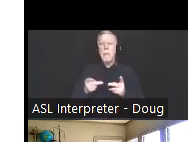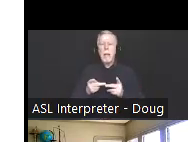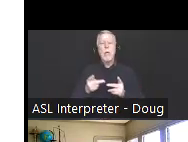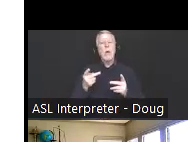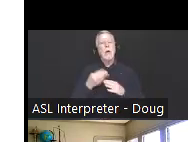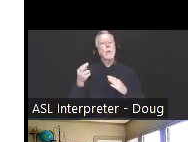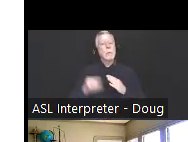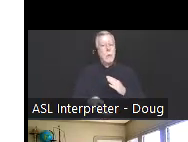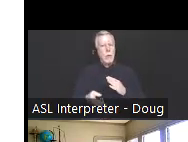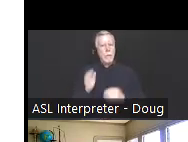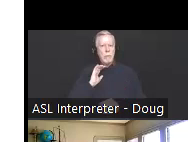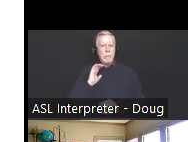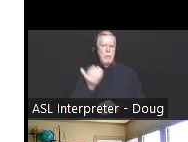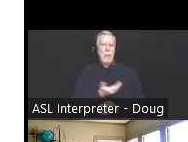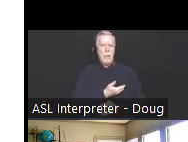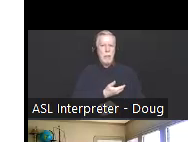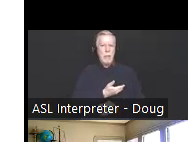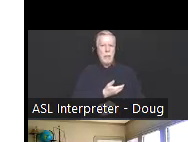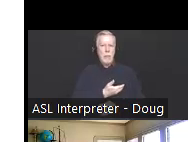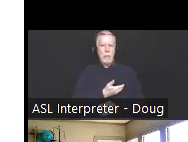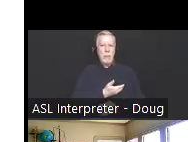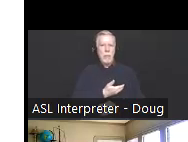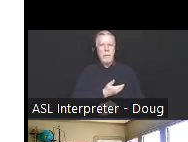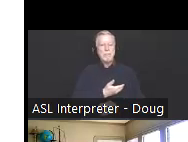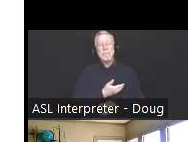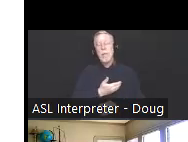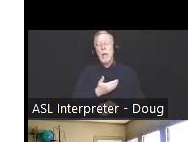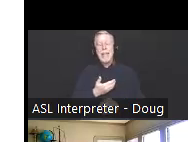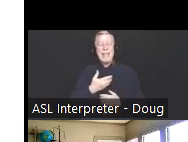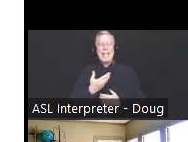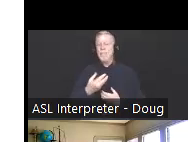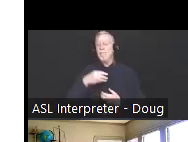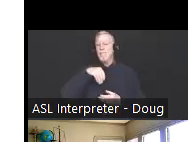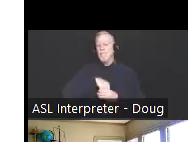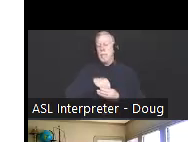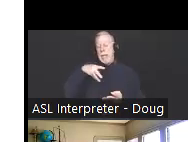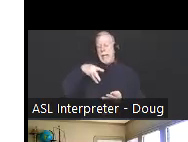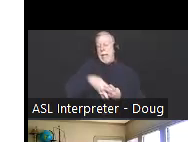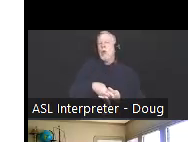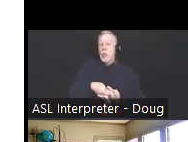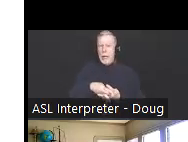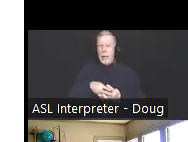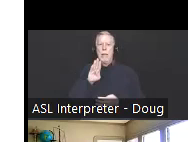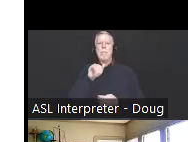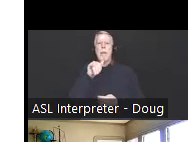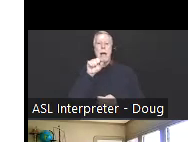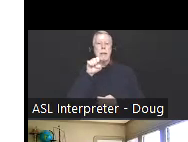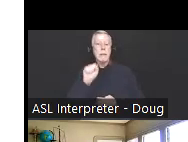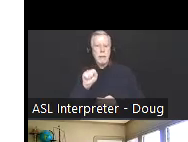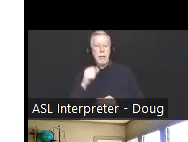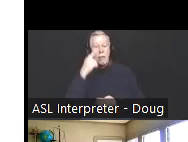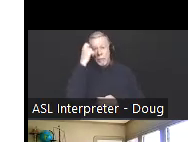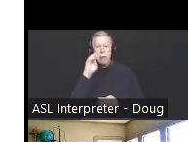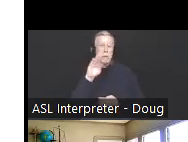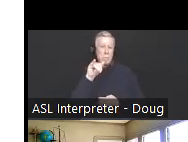from our inculcated biases, because biased narratives are all over